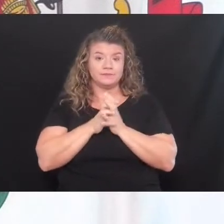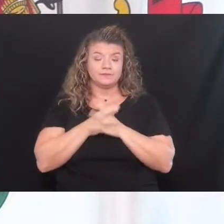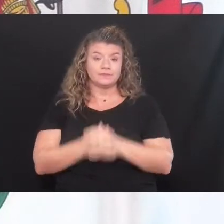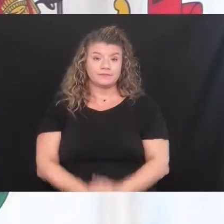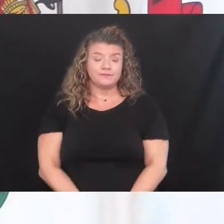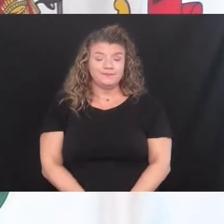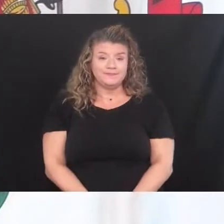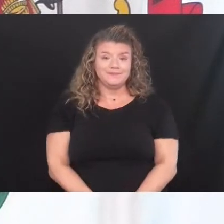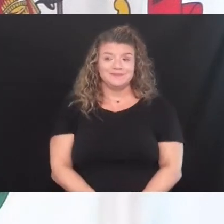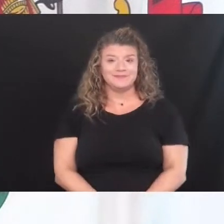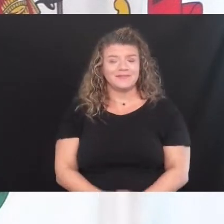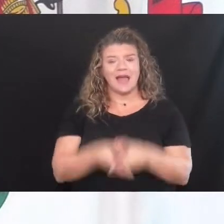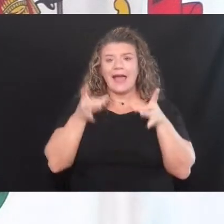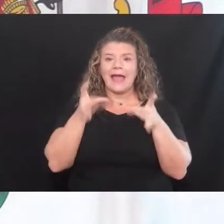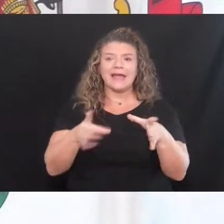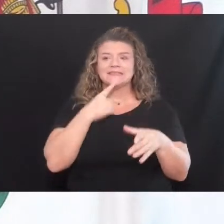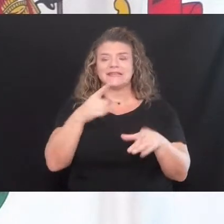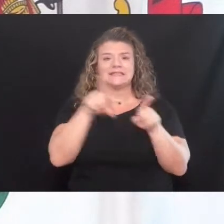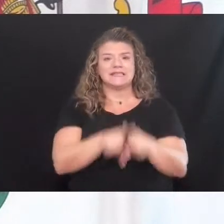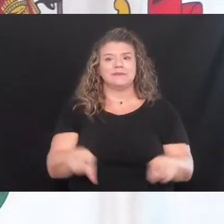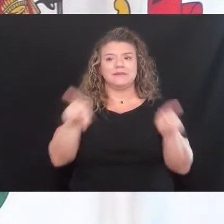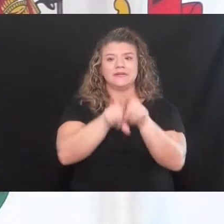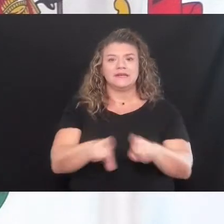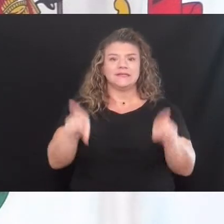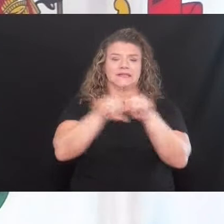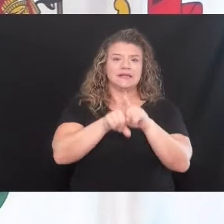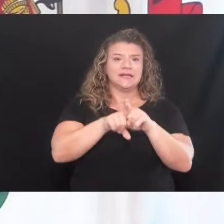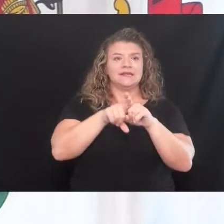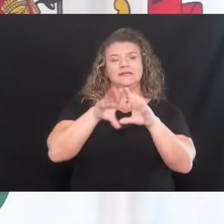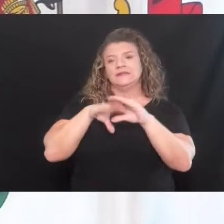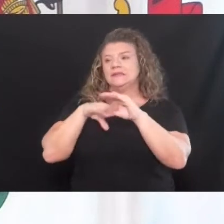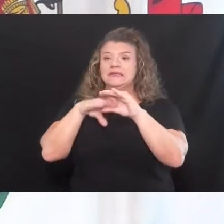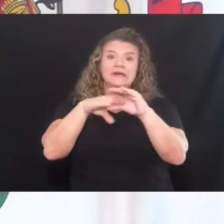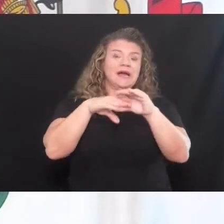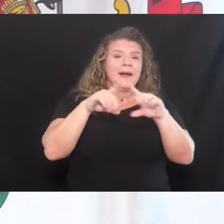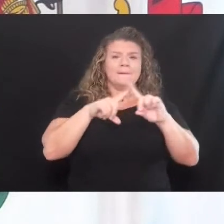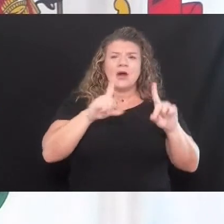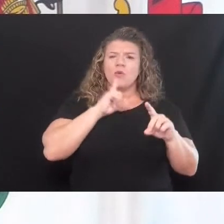I hate to be on a soapbox, but it's just too important.